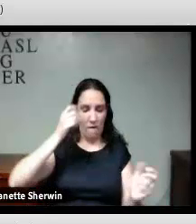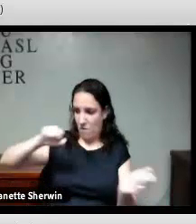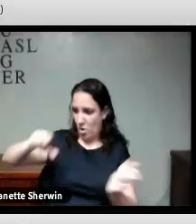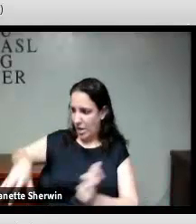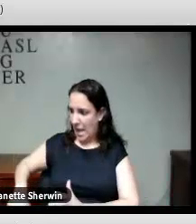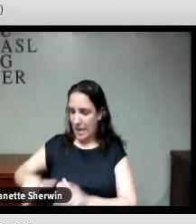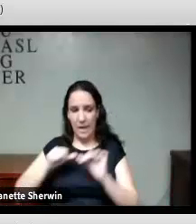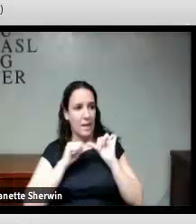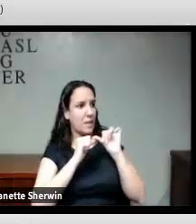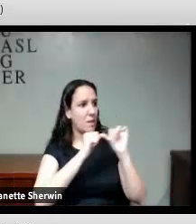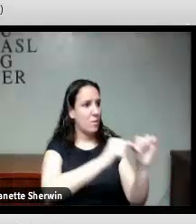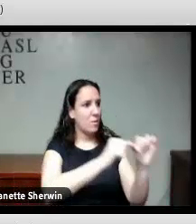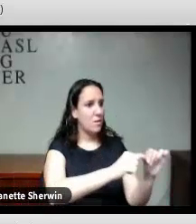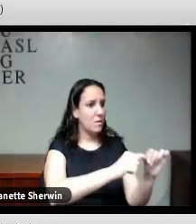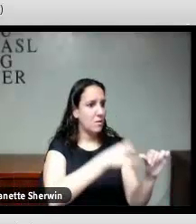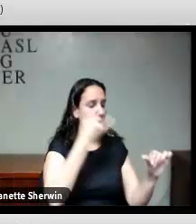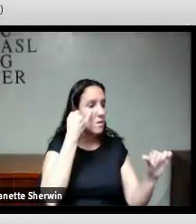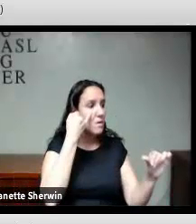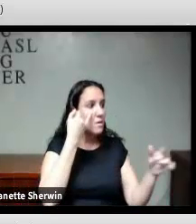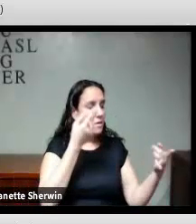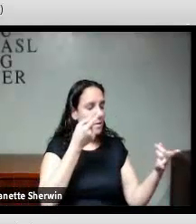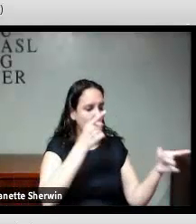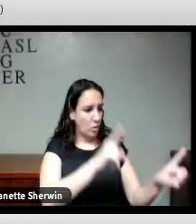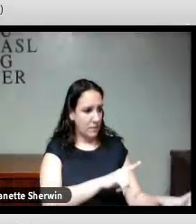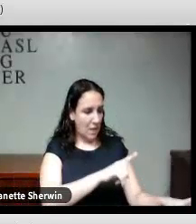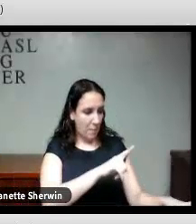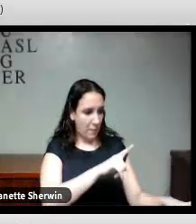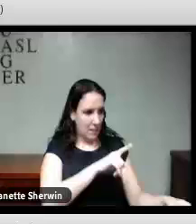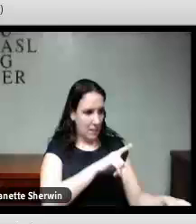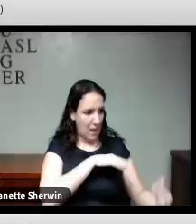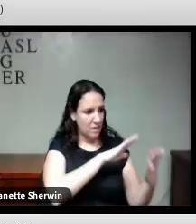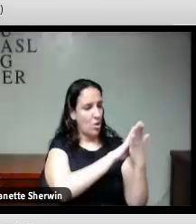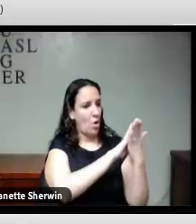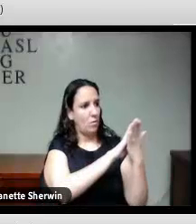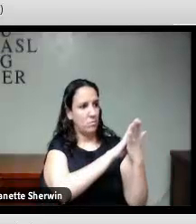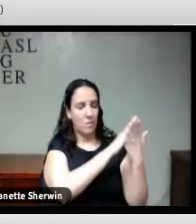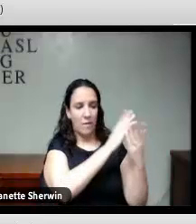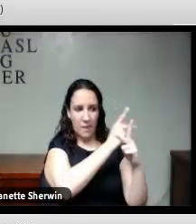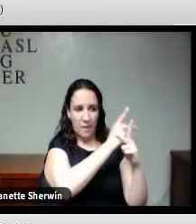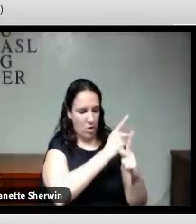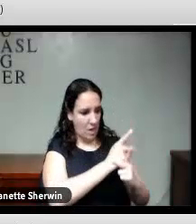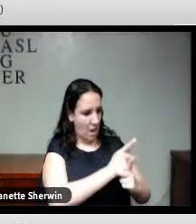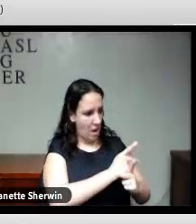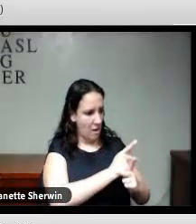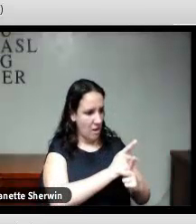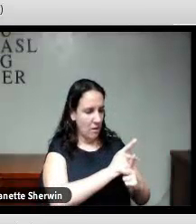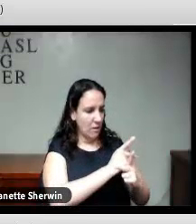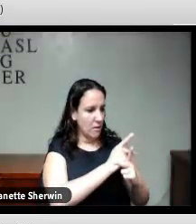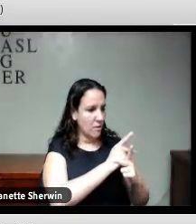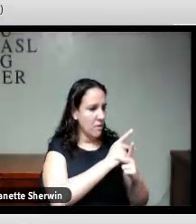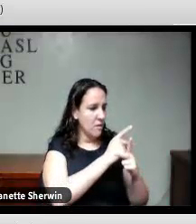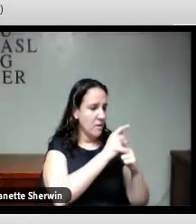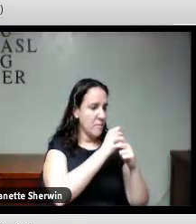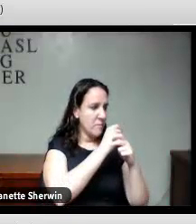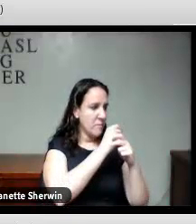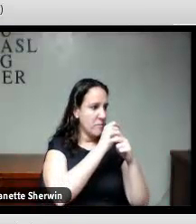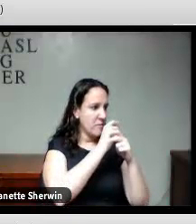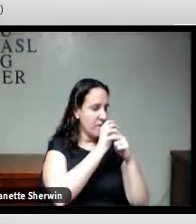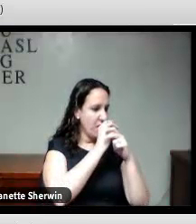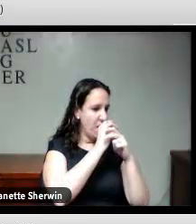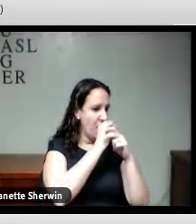it while it's happening and de-escalate the situation, one of the ways of doing that, of course,